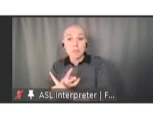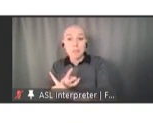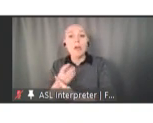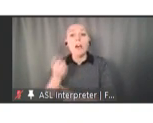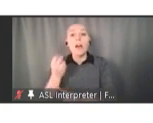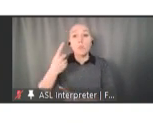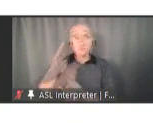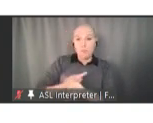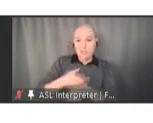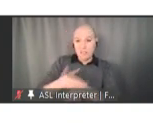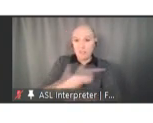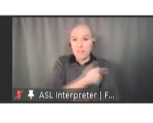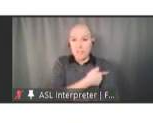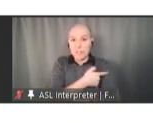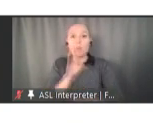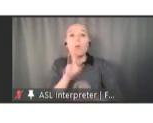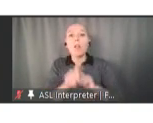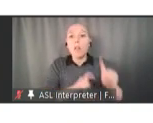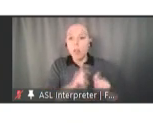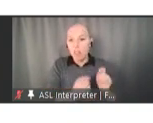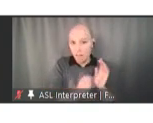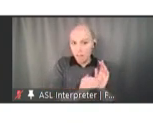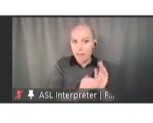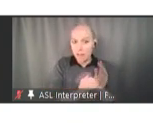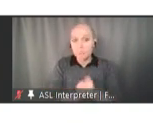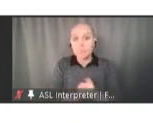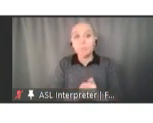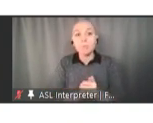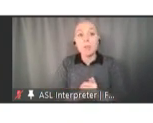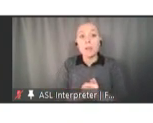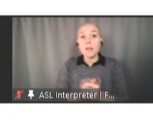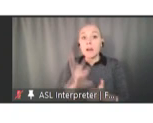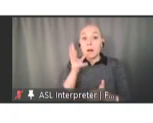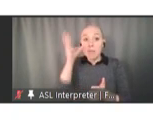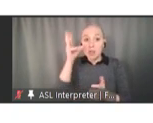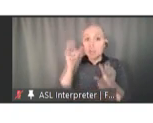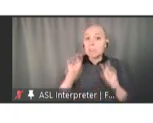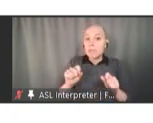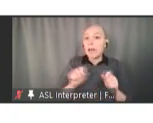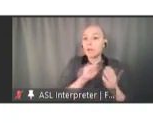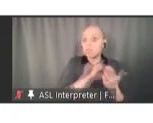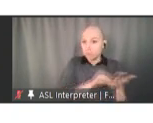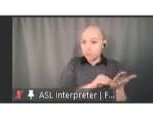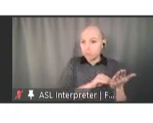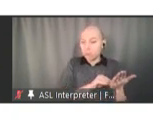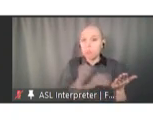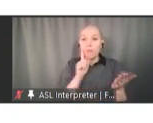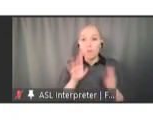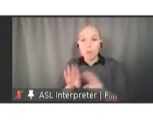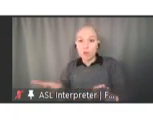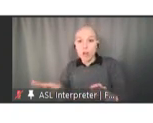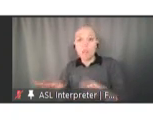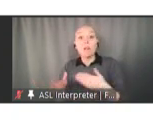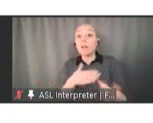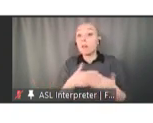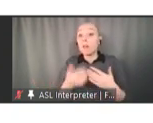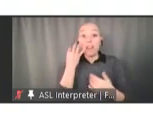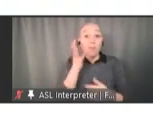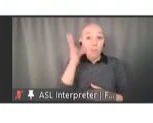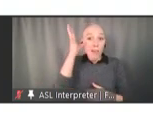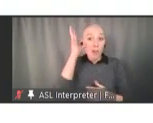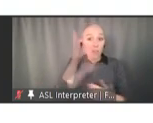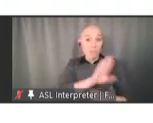their account and complete surveys on their behalf, even if the parent did not participate in VSAFE themselves. Next